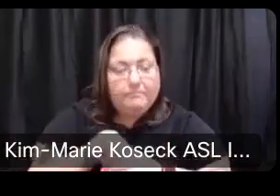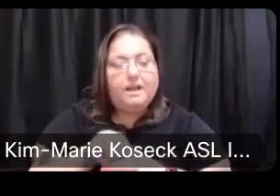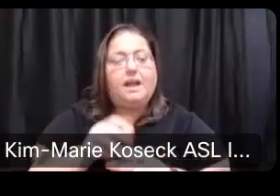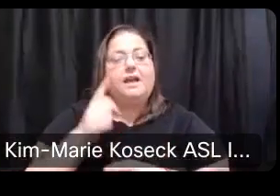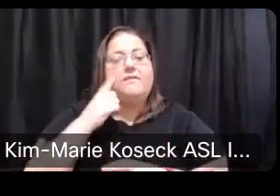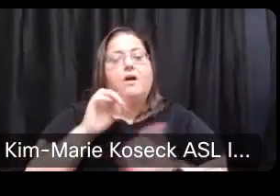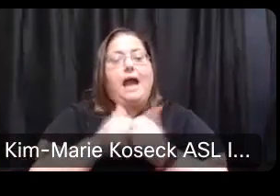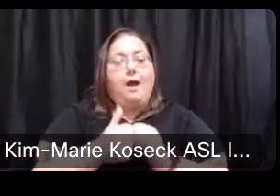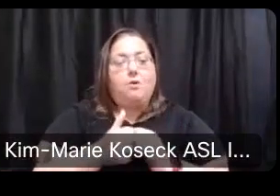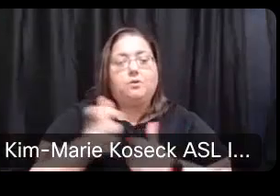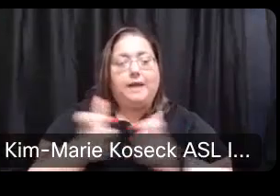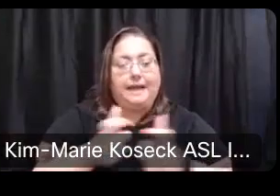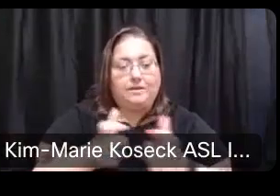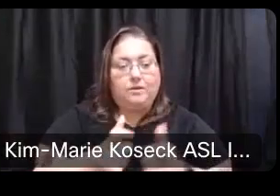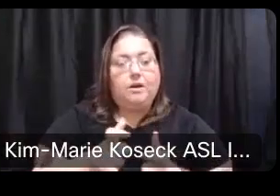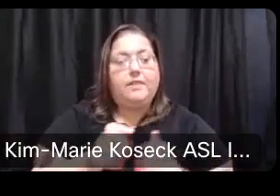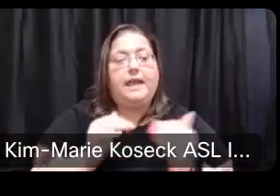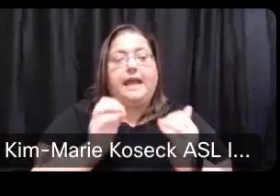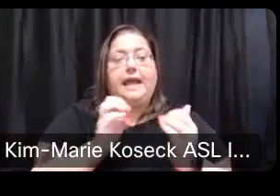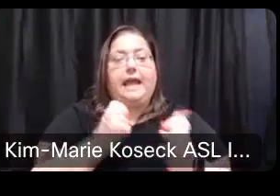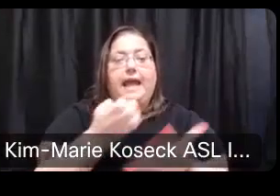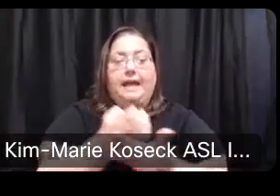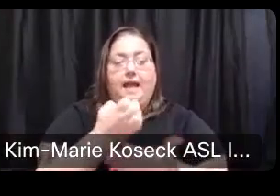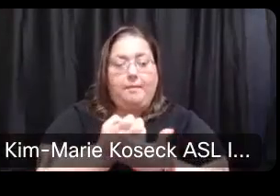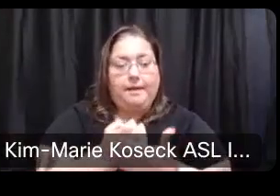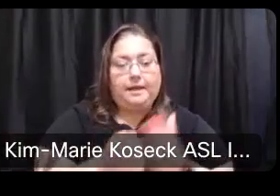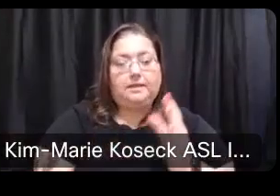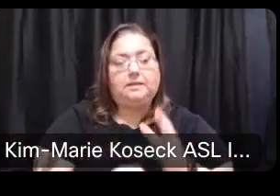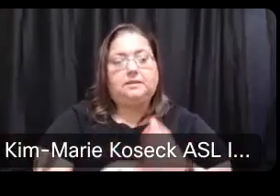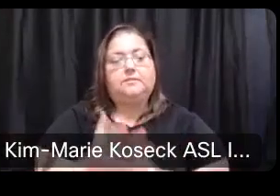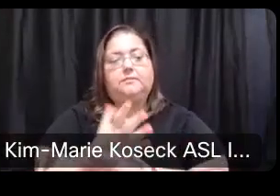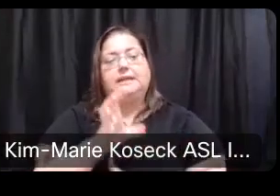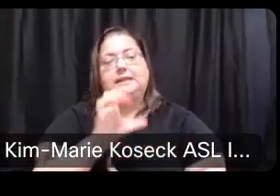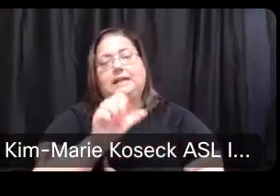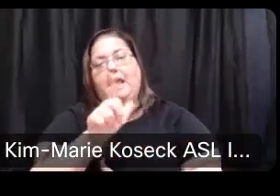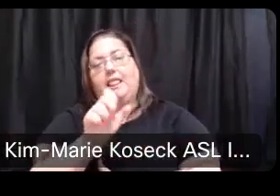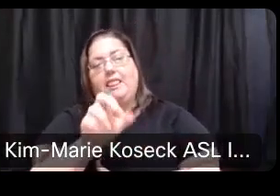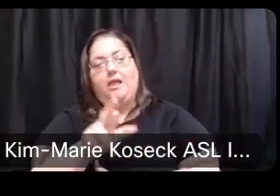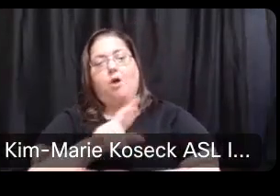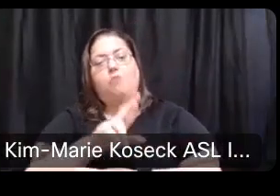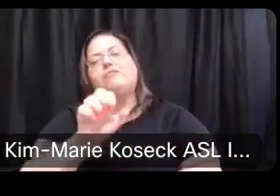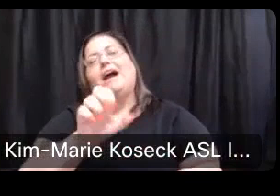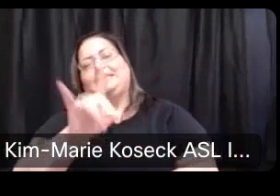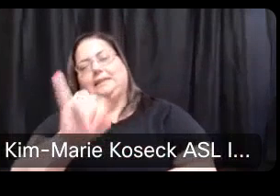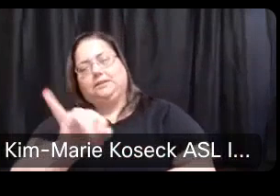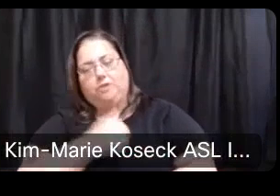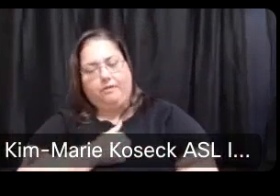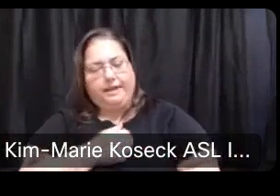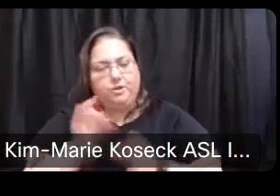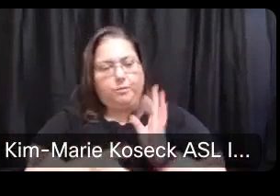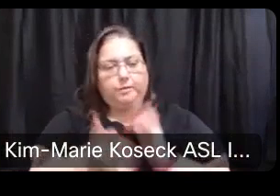the Resiliency and Economic Development Initiative, commonly referred to as READY. READY